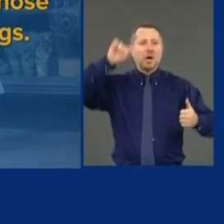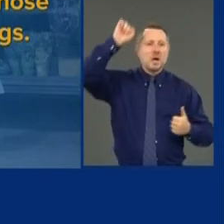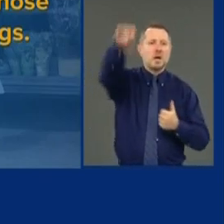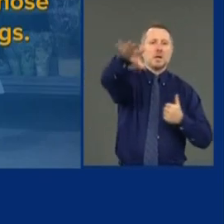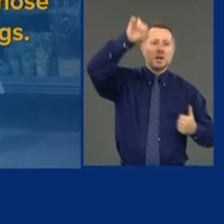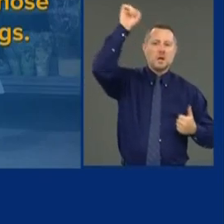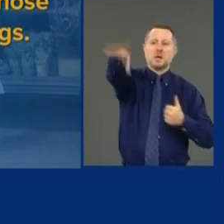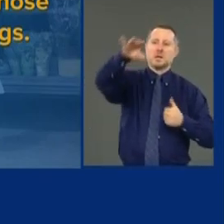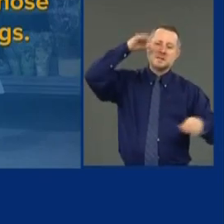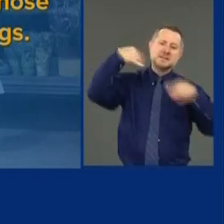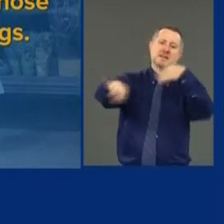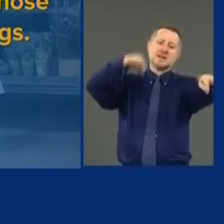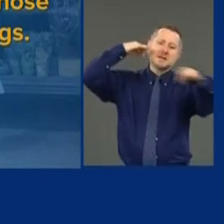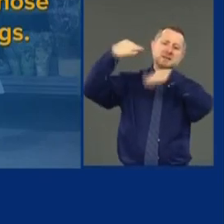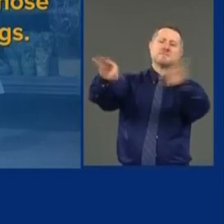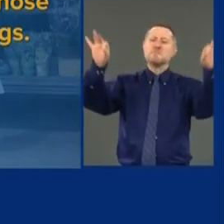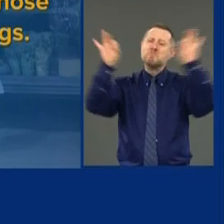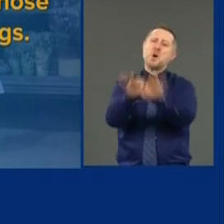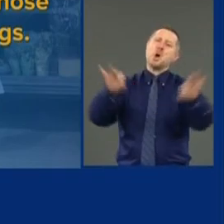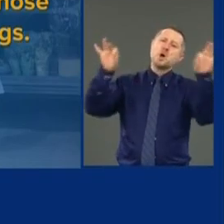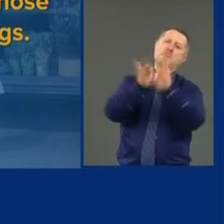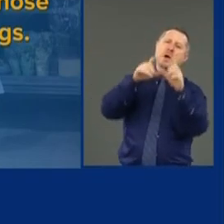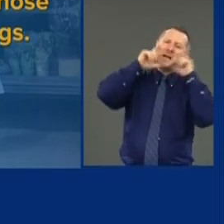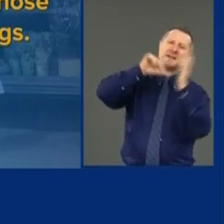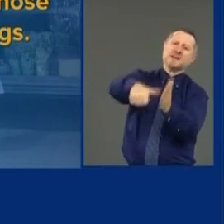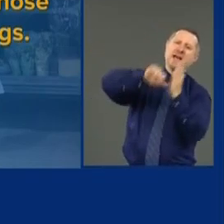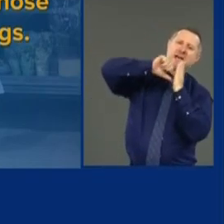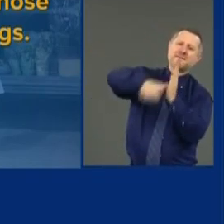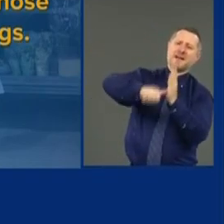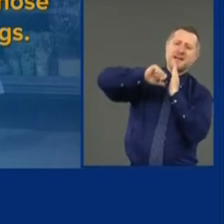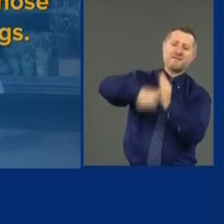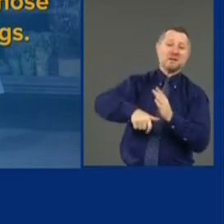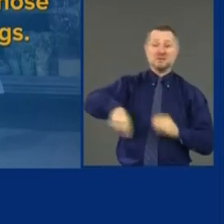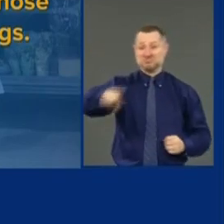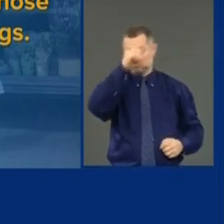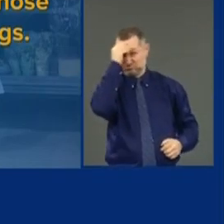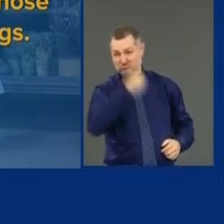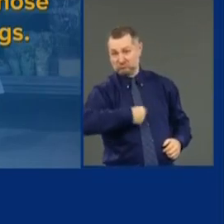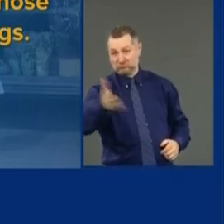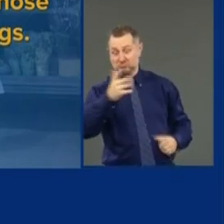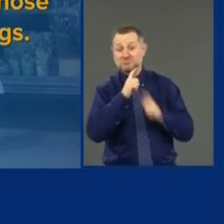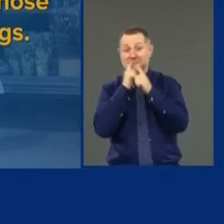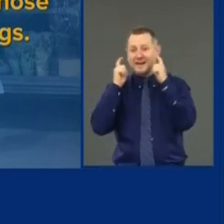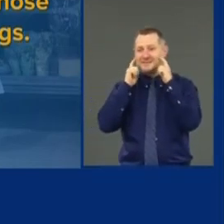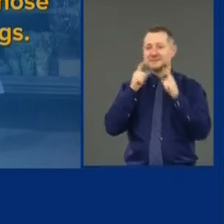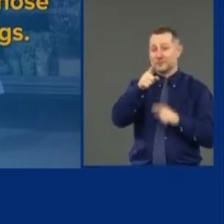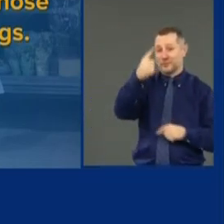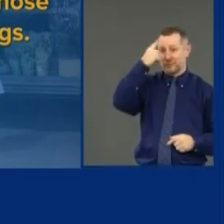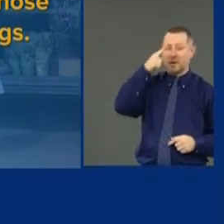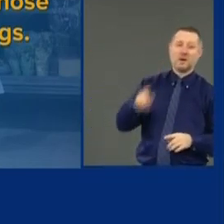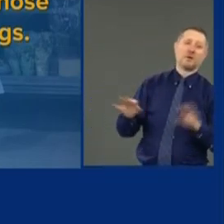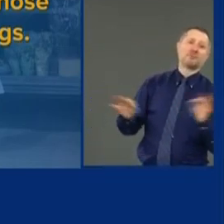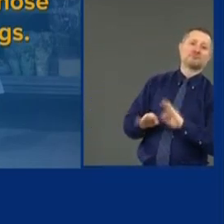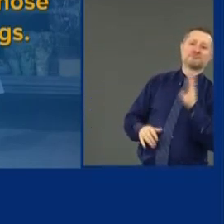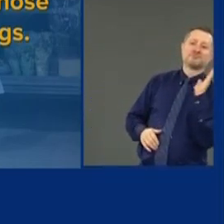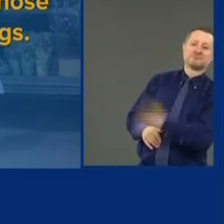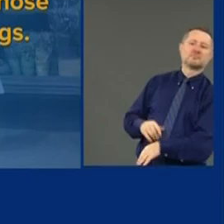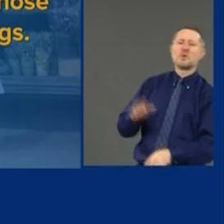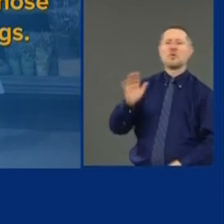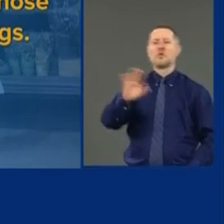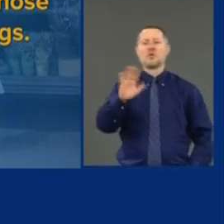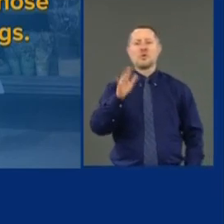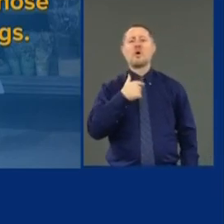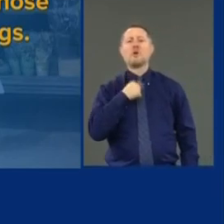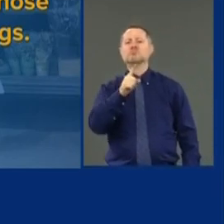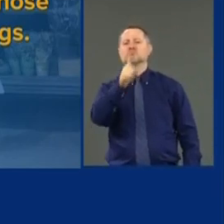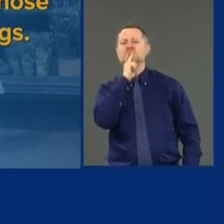how effective they are. They are deceptively effective. They are